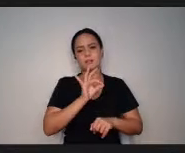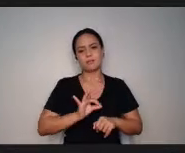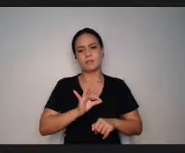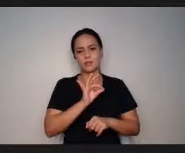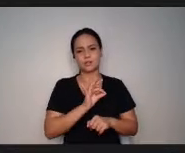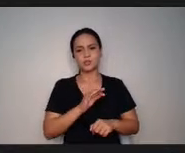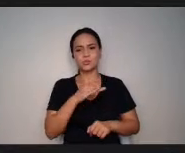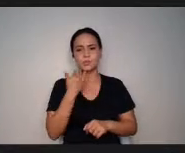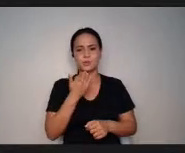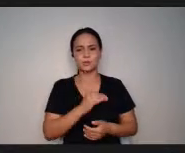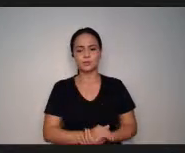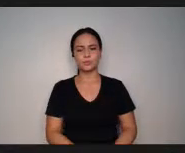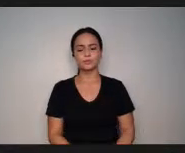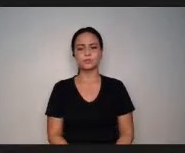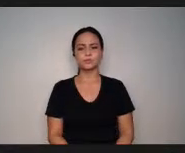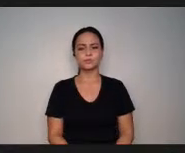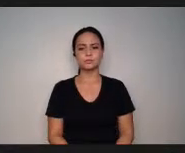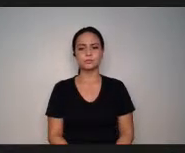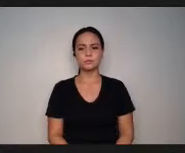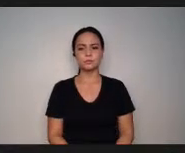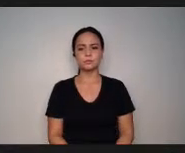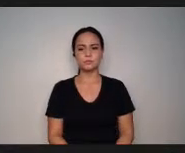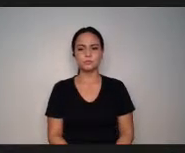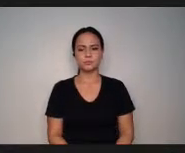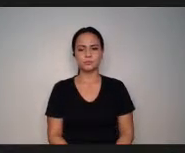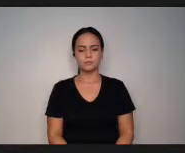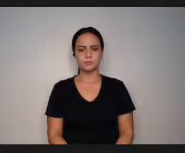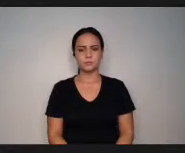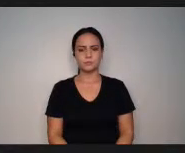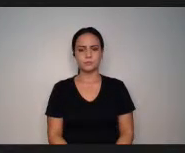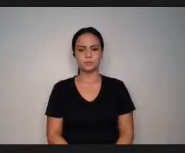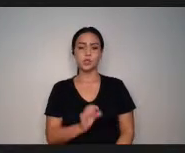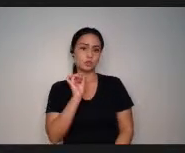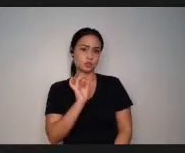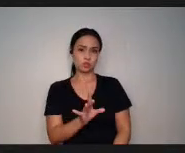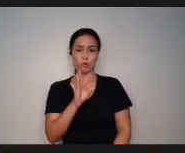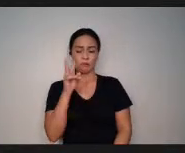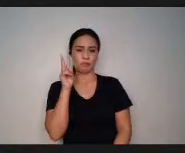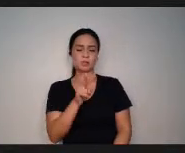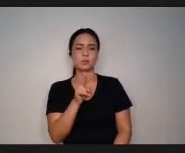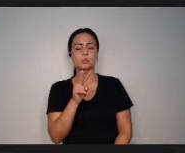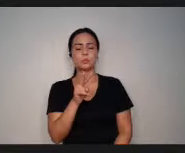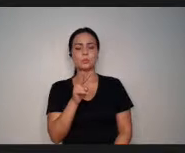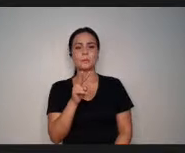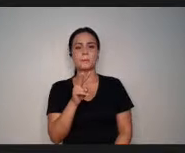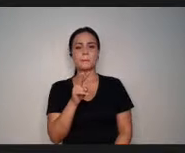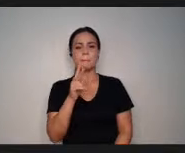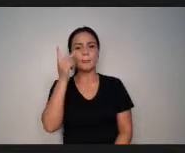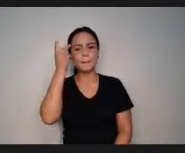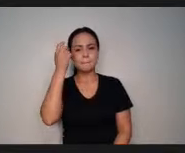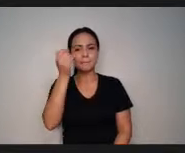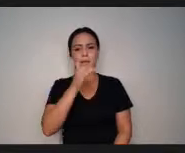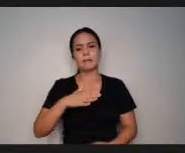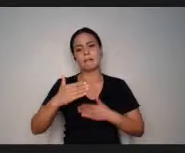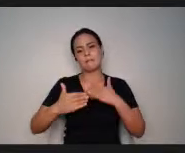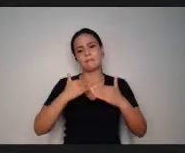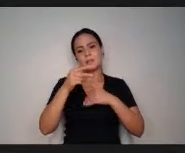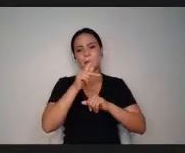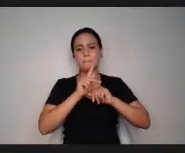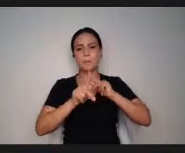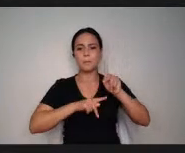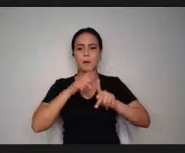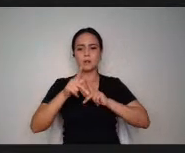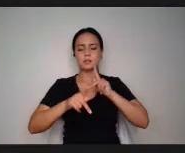Not only are we seeing these effects on people's health overall in populations, but we know that this is a